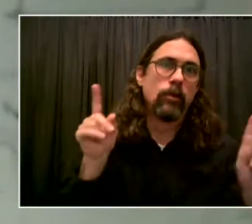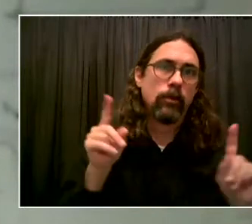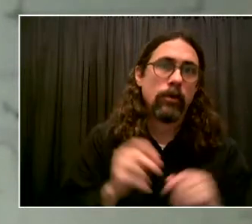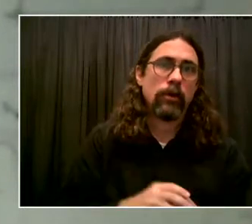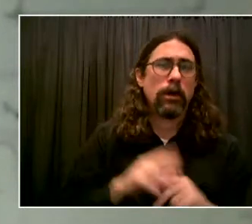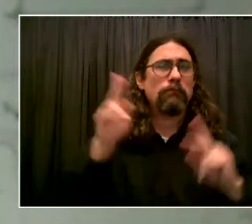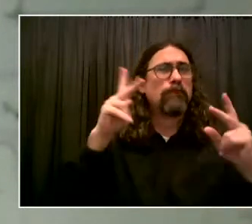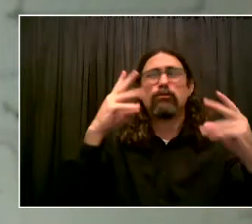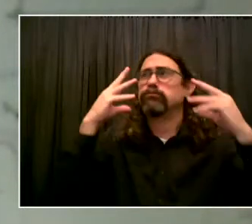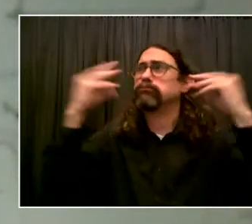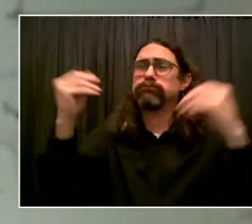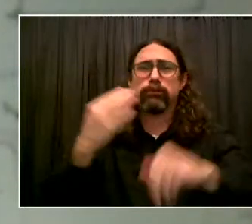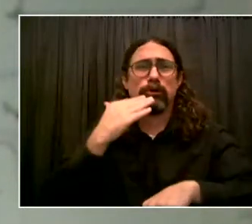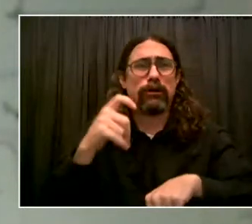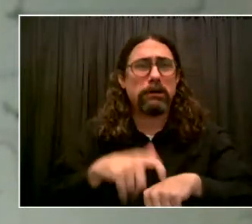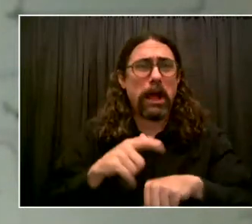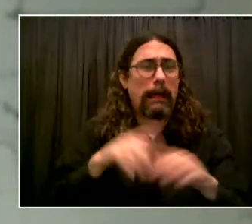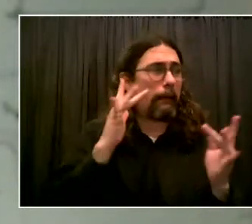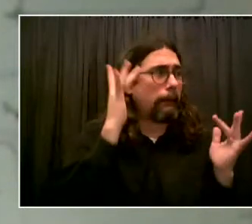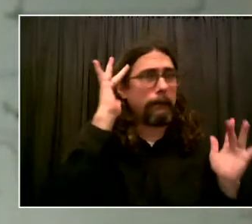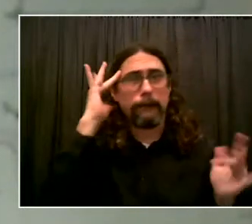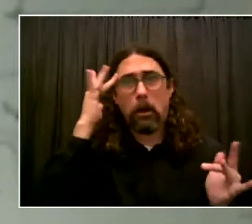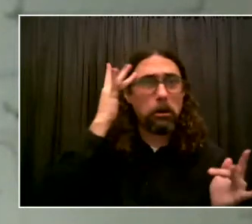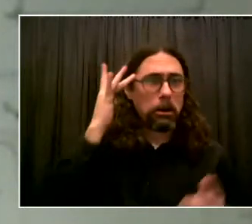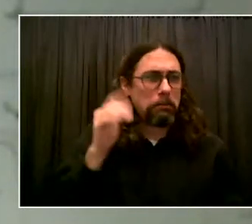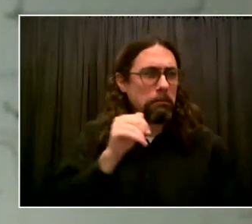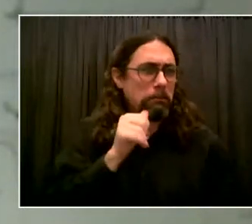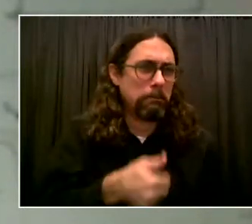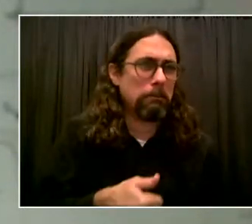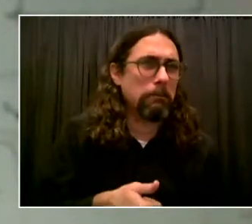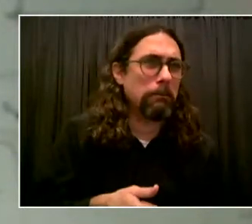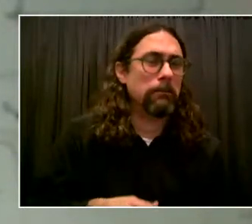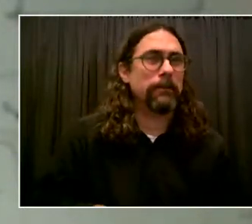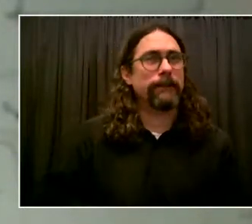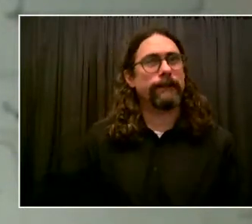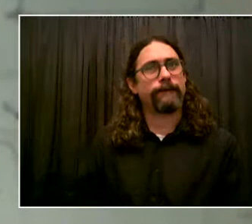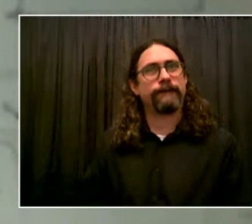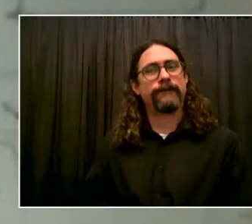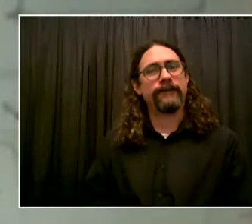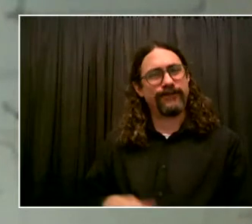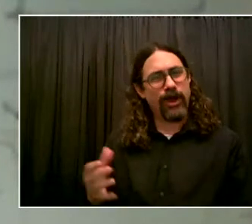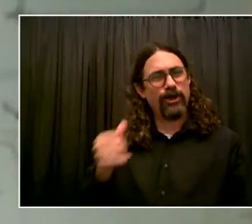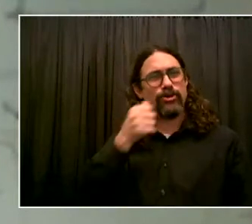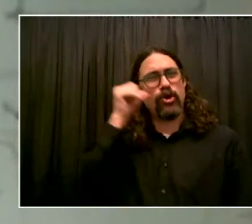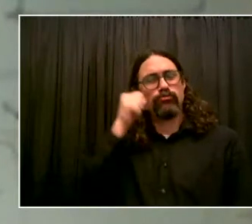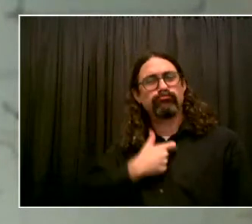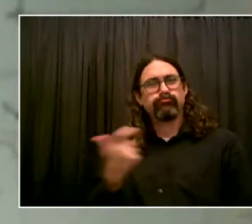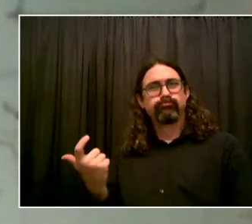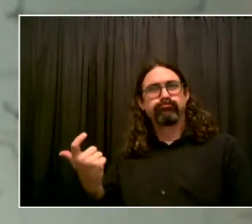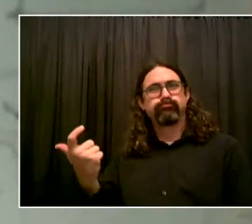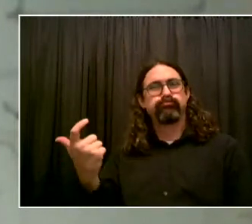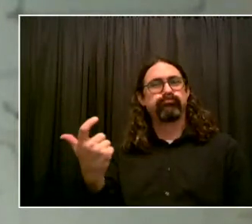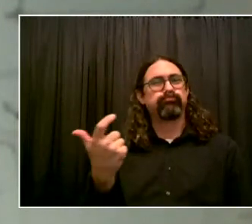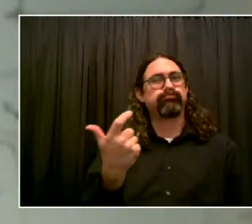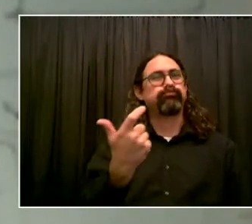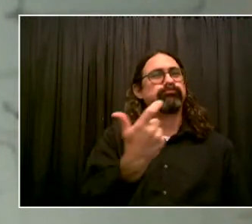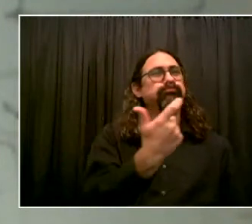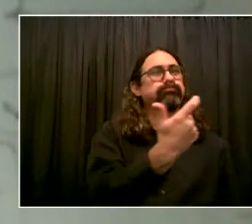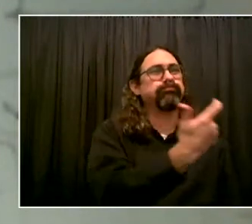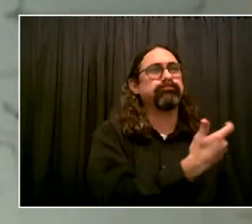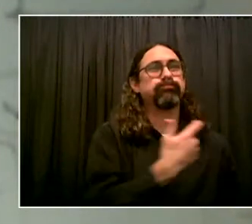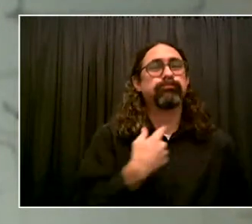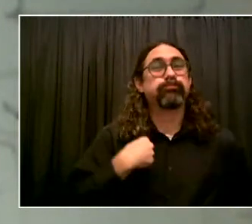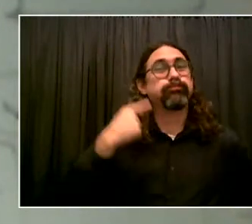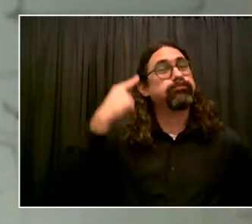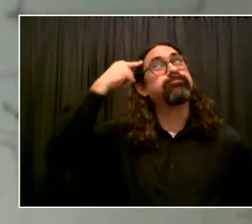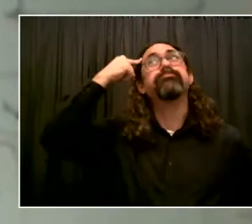mind yesterday was freedom. So I'm suspicious of the notion that asking people to be vaccinated and